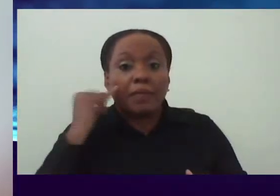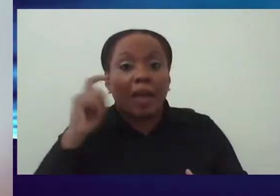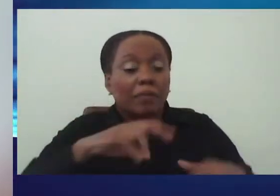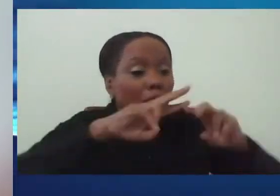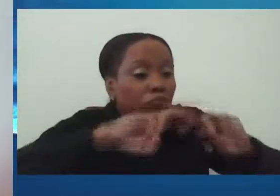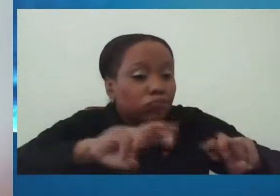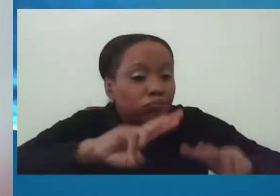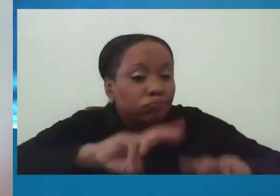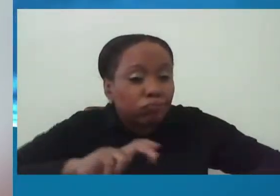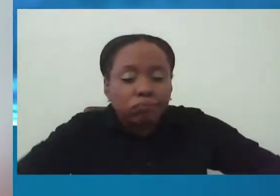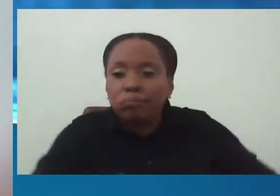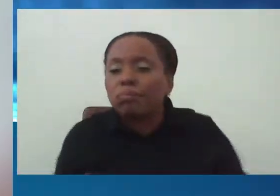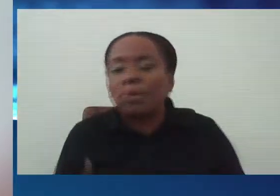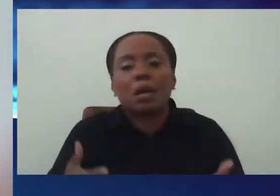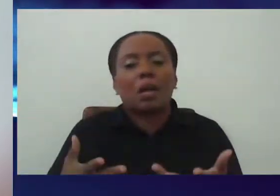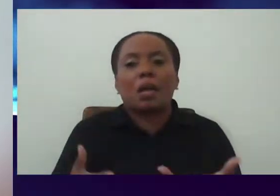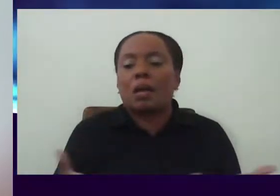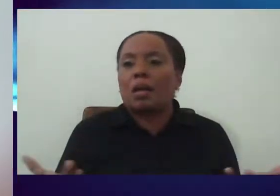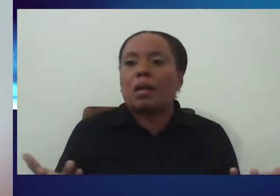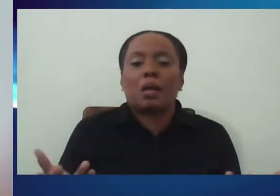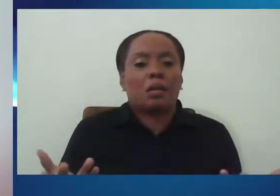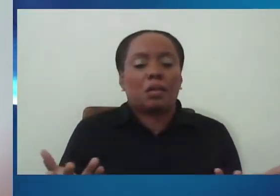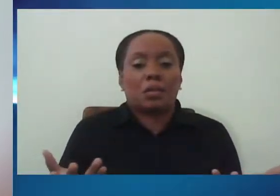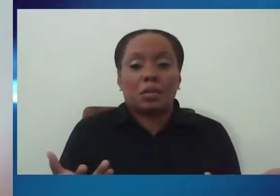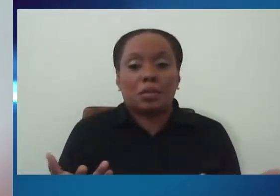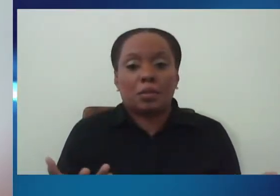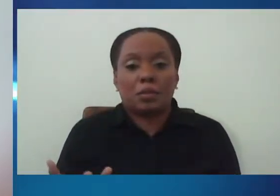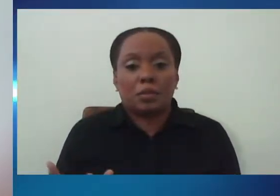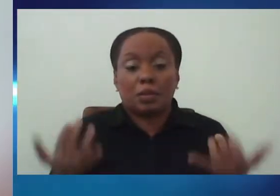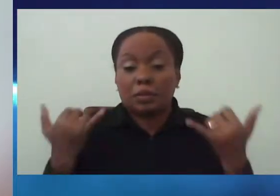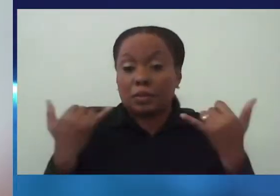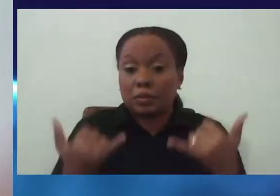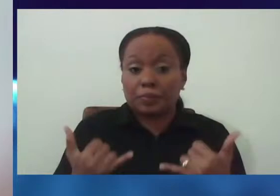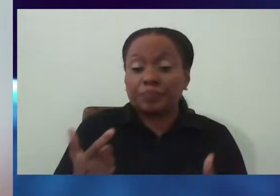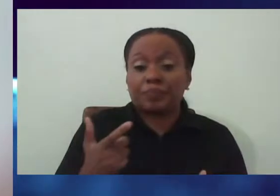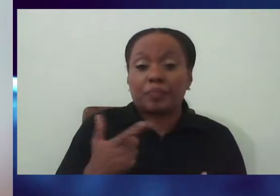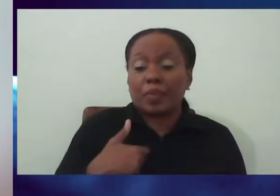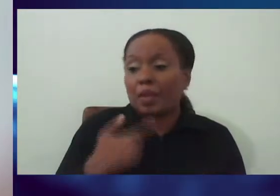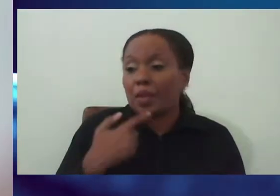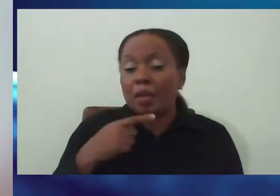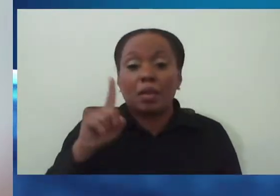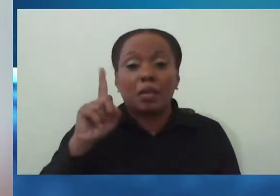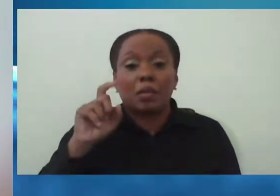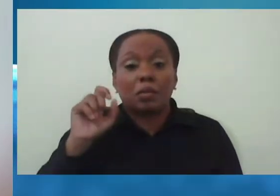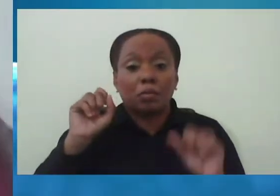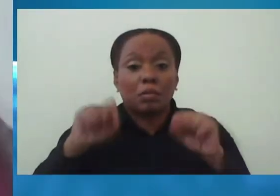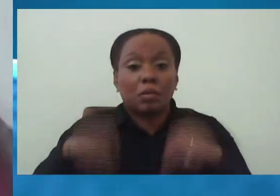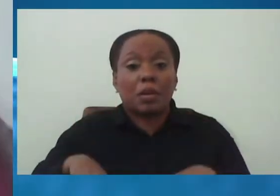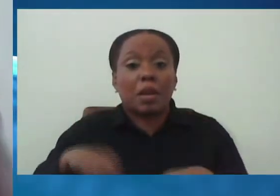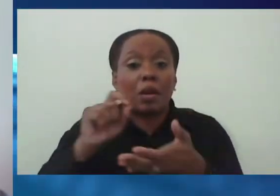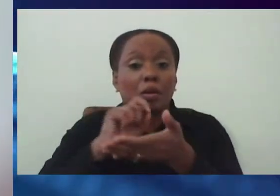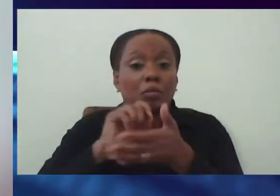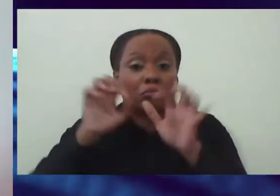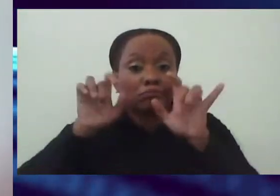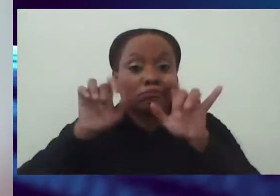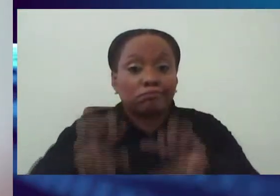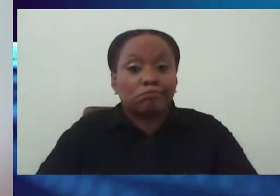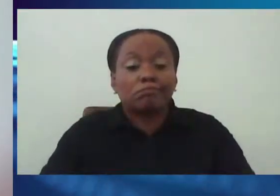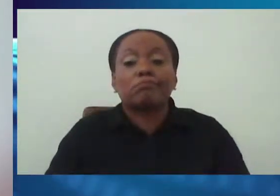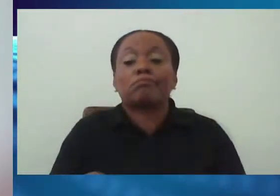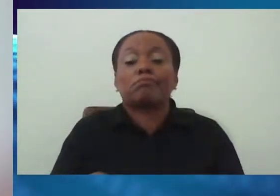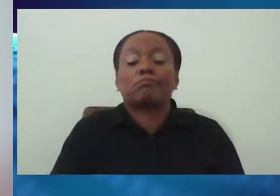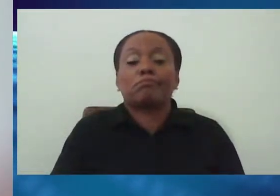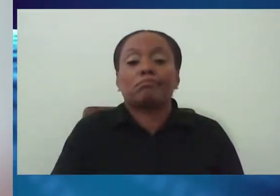So I would recommend in this case or in similar cases that persons write to the office of the